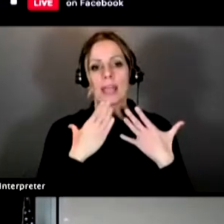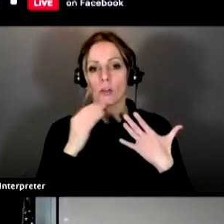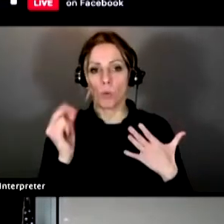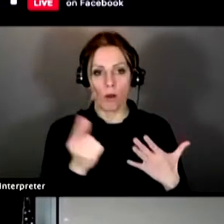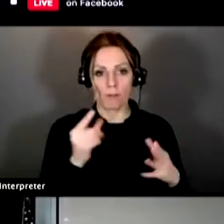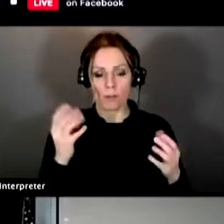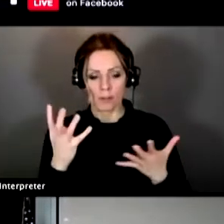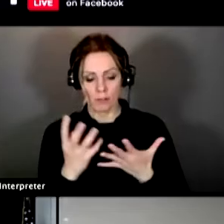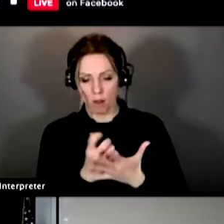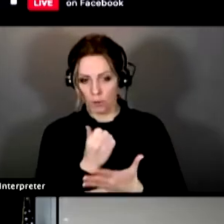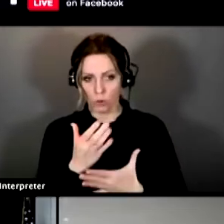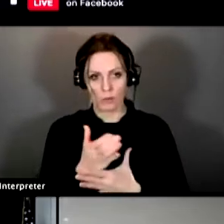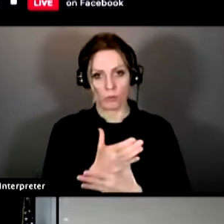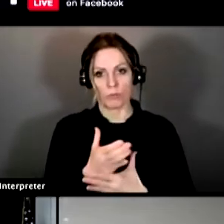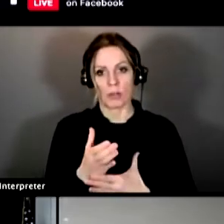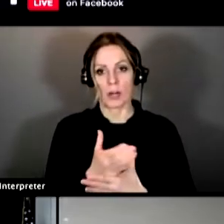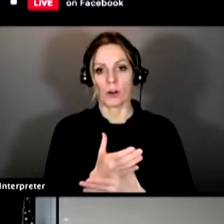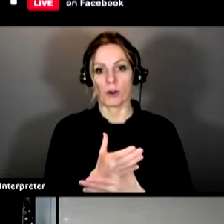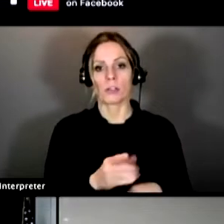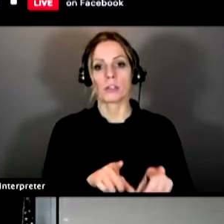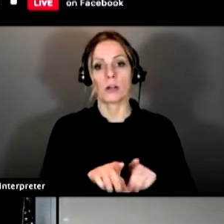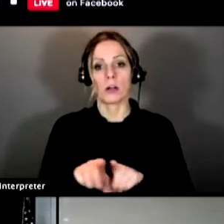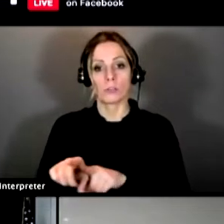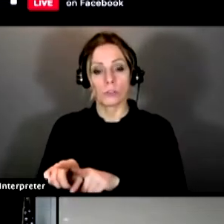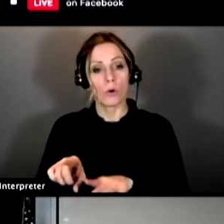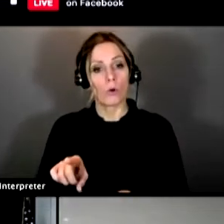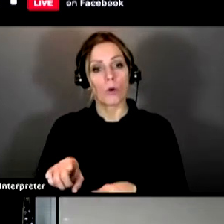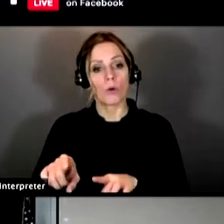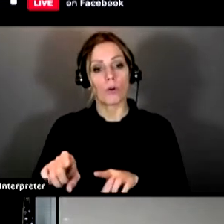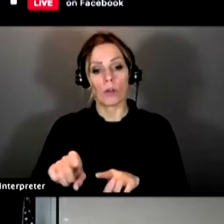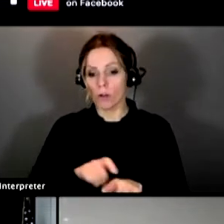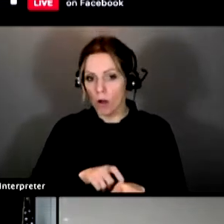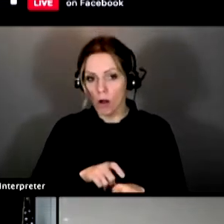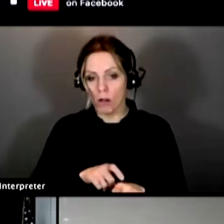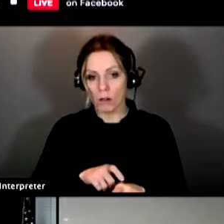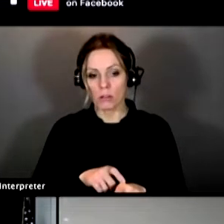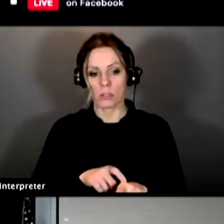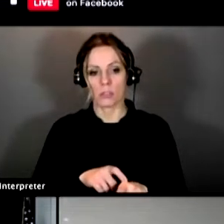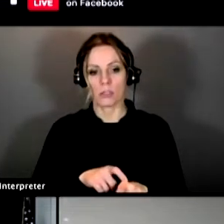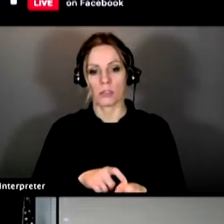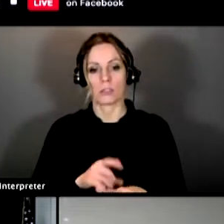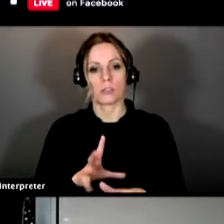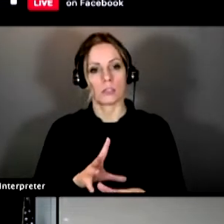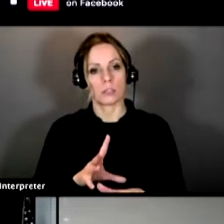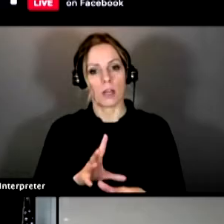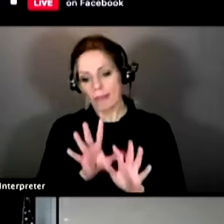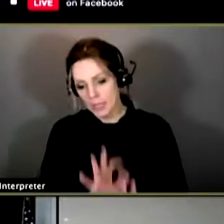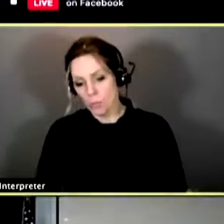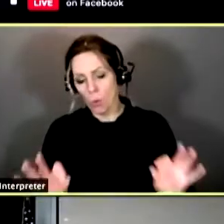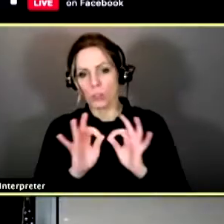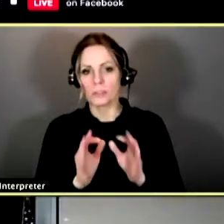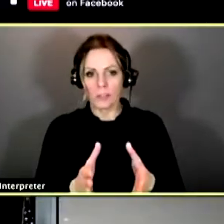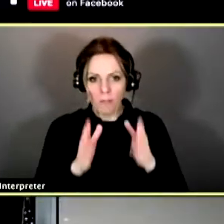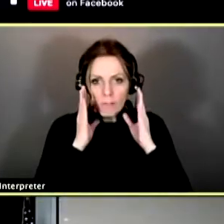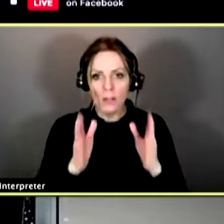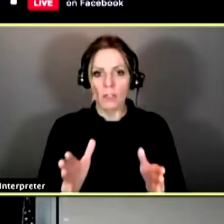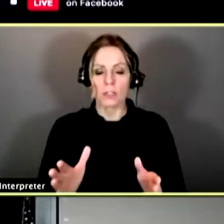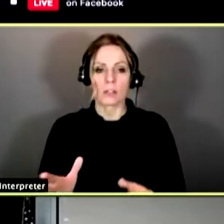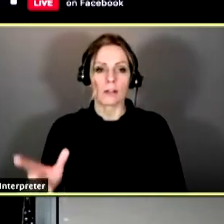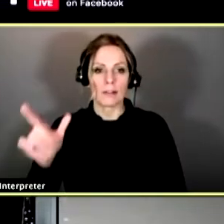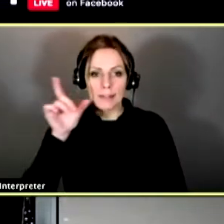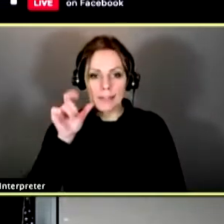And also the call and the importance of listening to each other and all